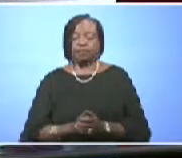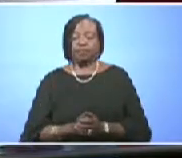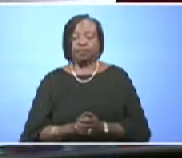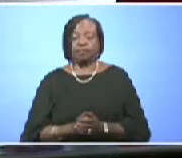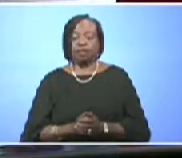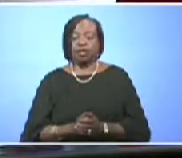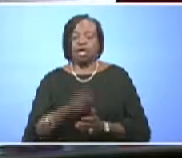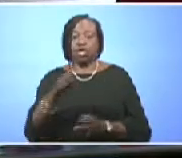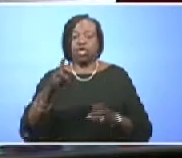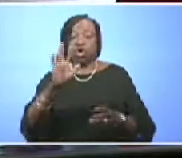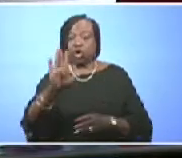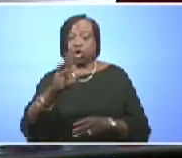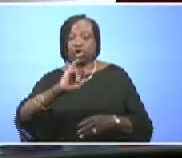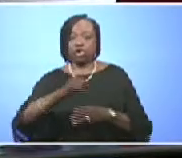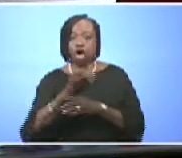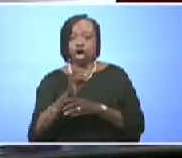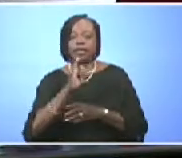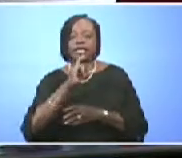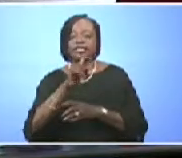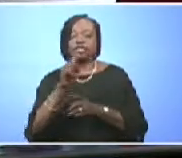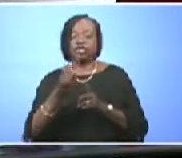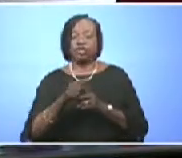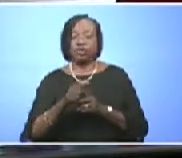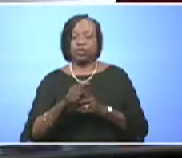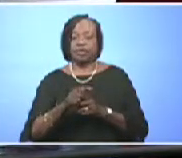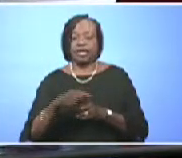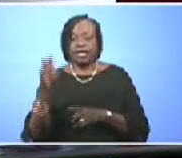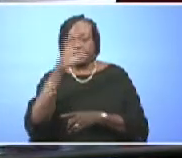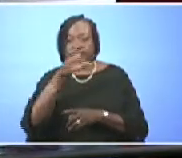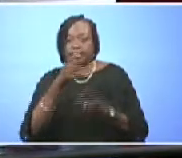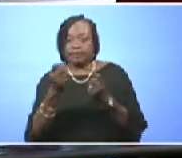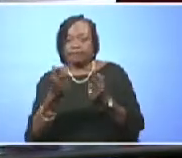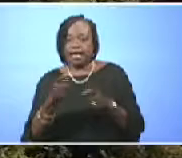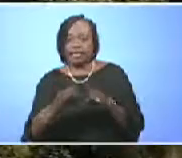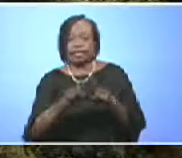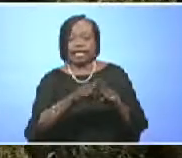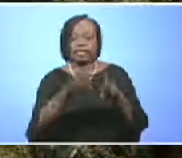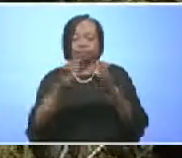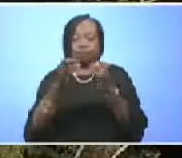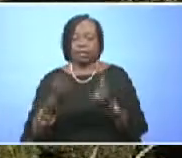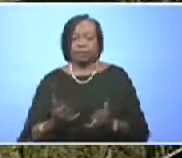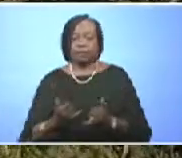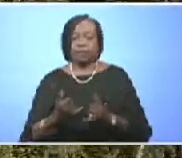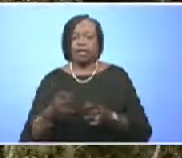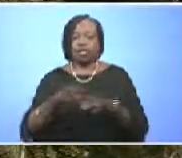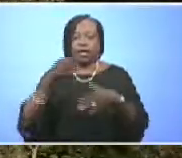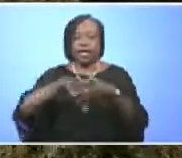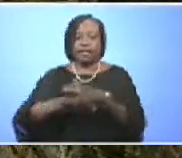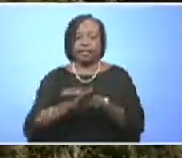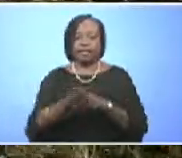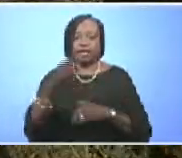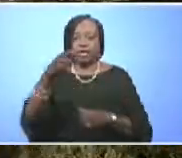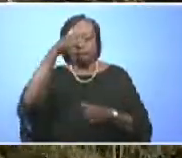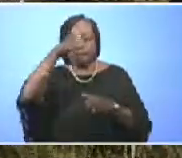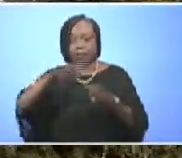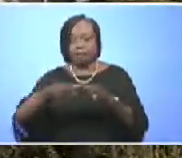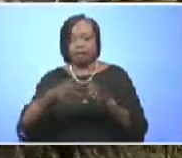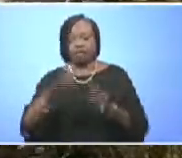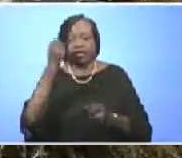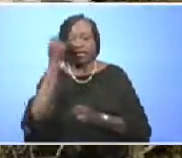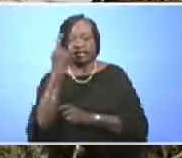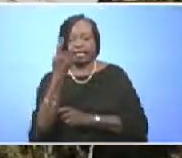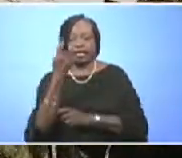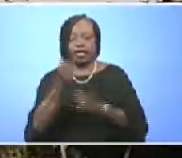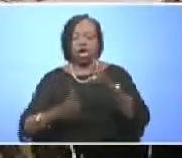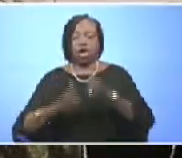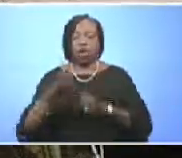Your job now is to seek as quickly as possible to enter into a memorandum of understanding